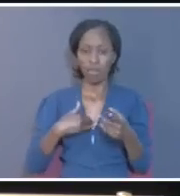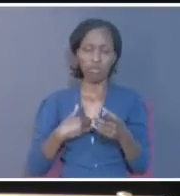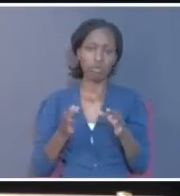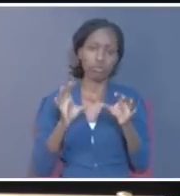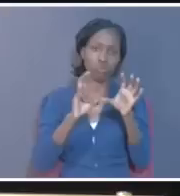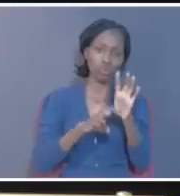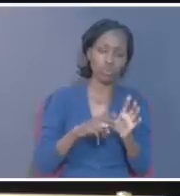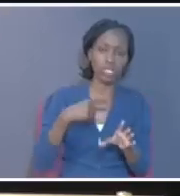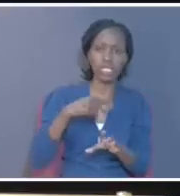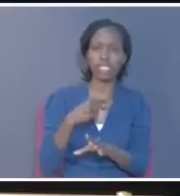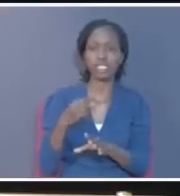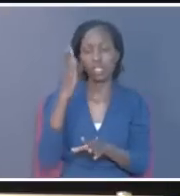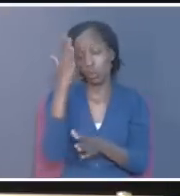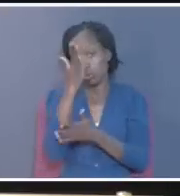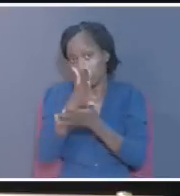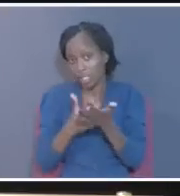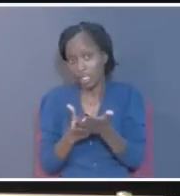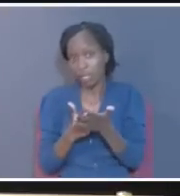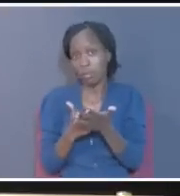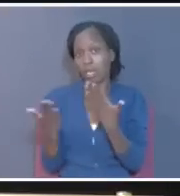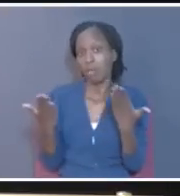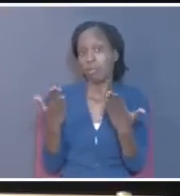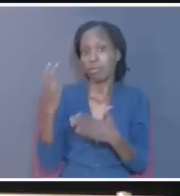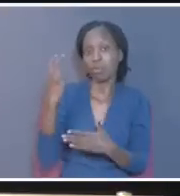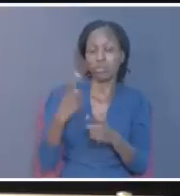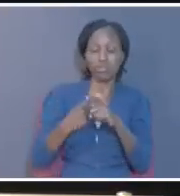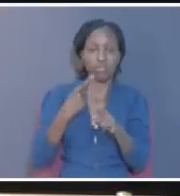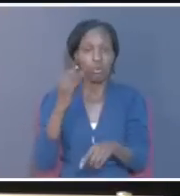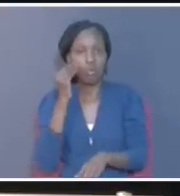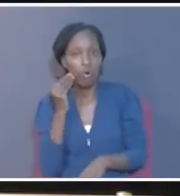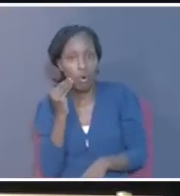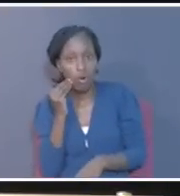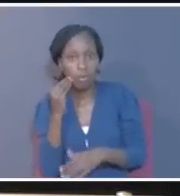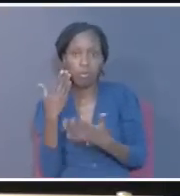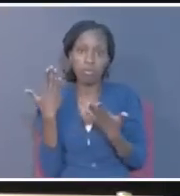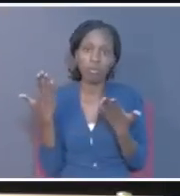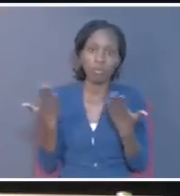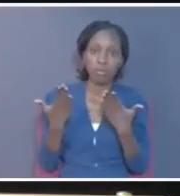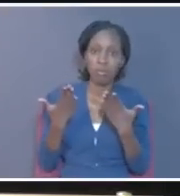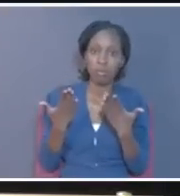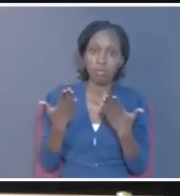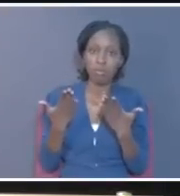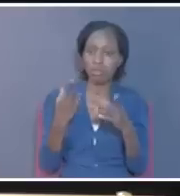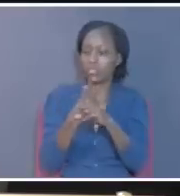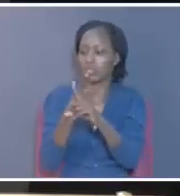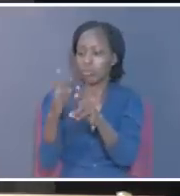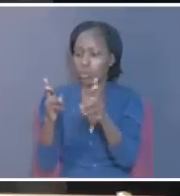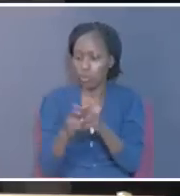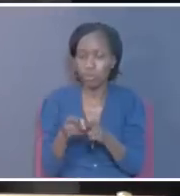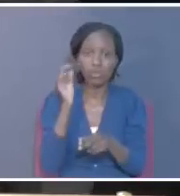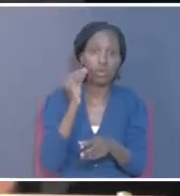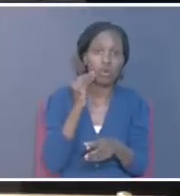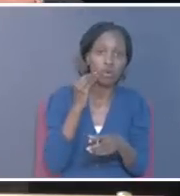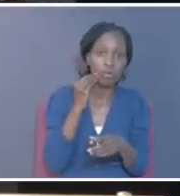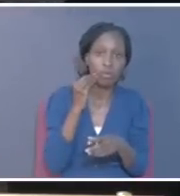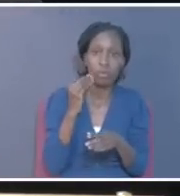in. I know some of us could be watching us from our homes, in the bedroom, in the living room, as a family. Some of us